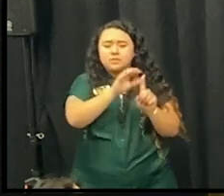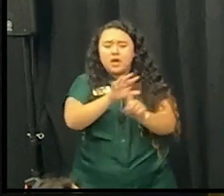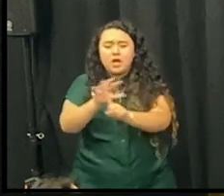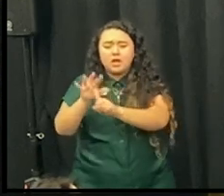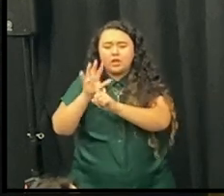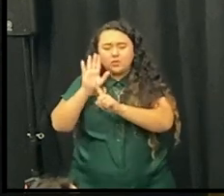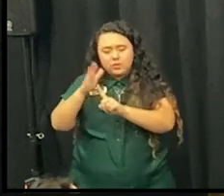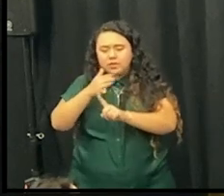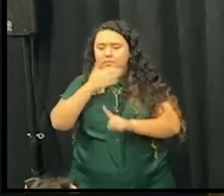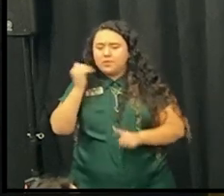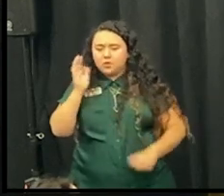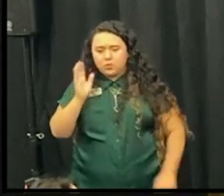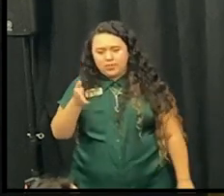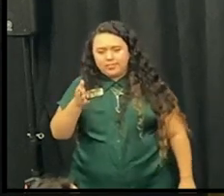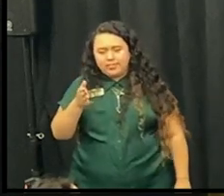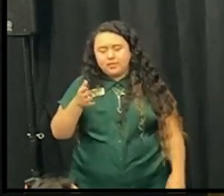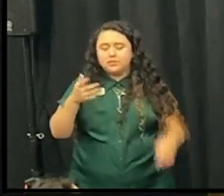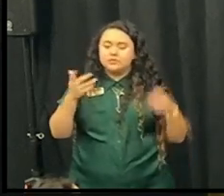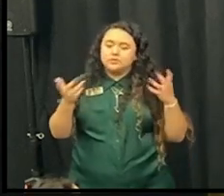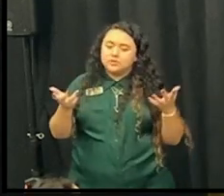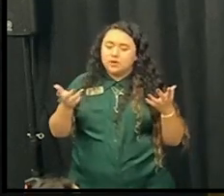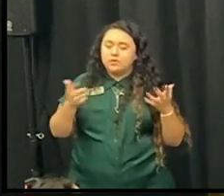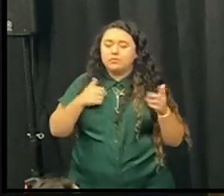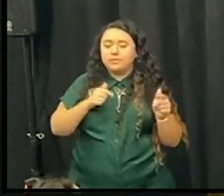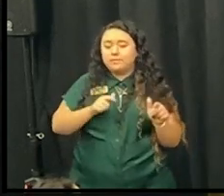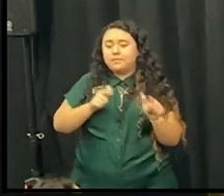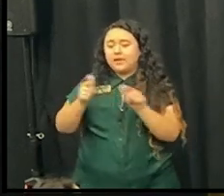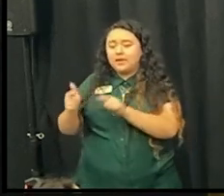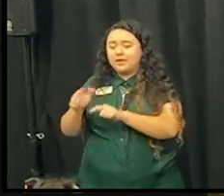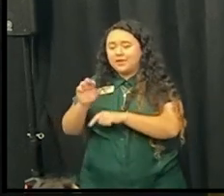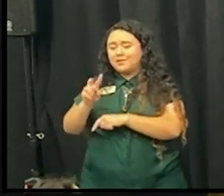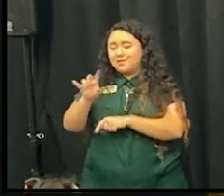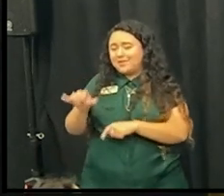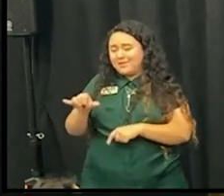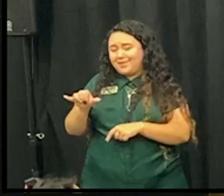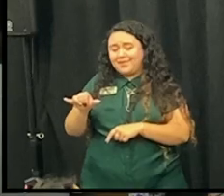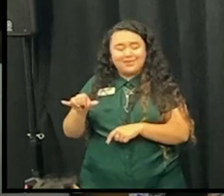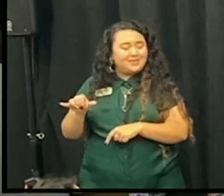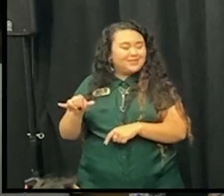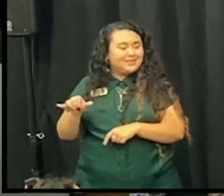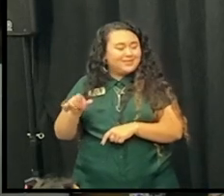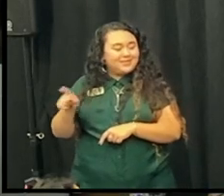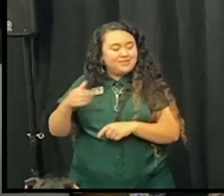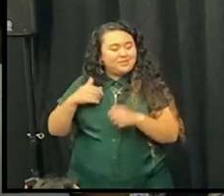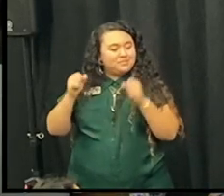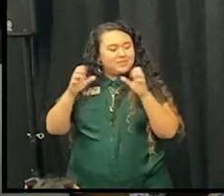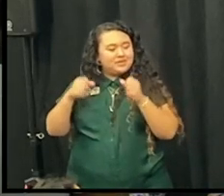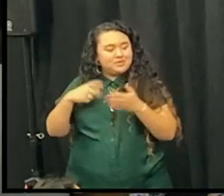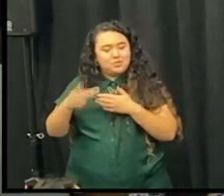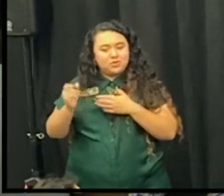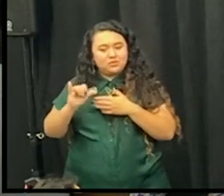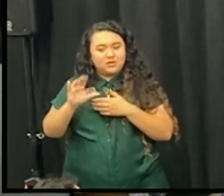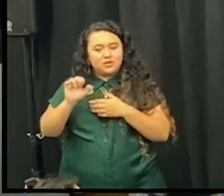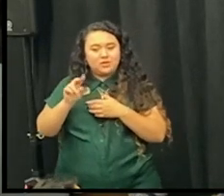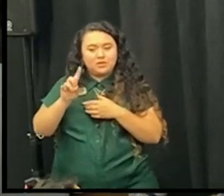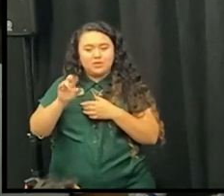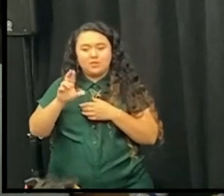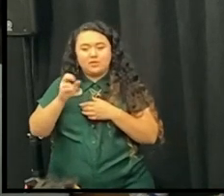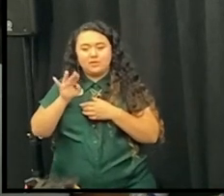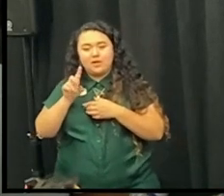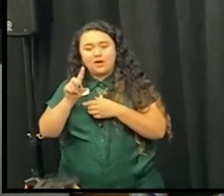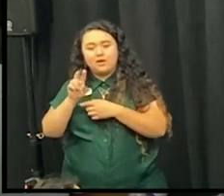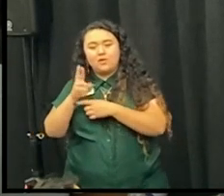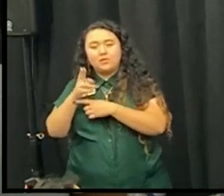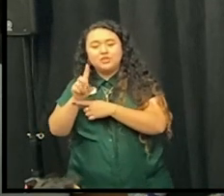all going to be better off. So I'm going to pass that to Cody, because he has an amazing program, the Cody Renard Richard